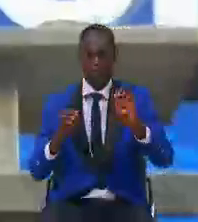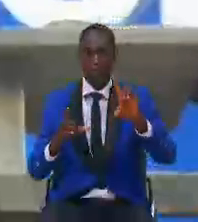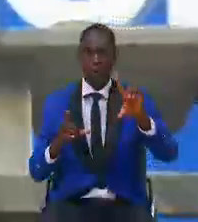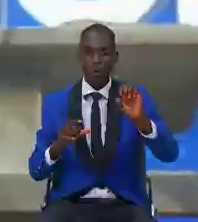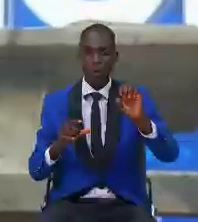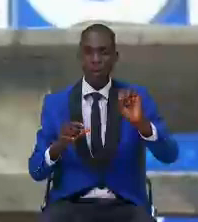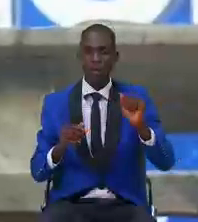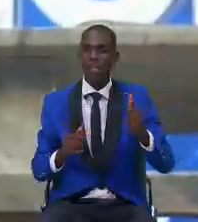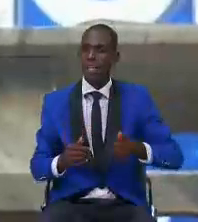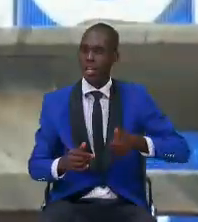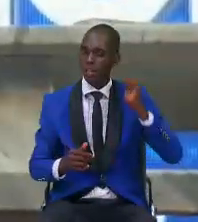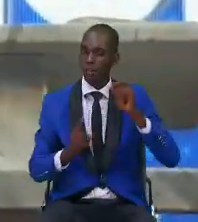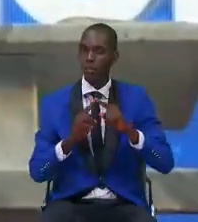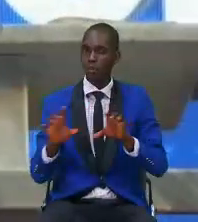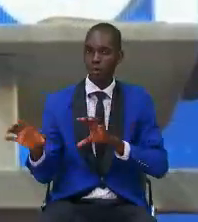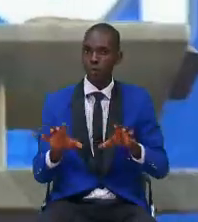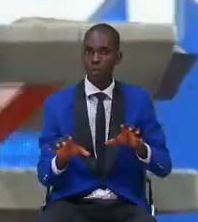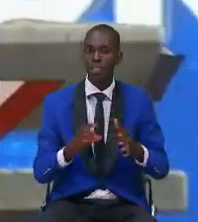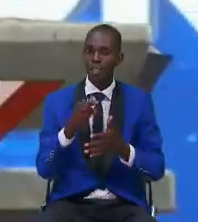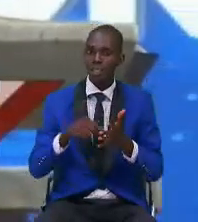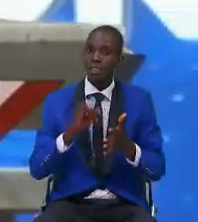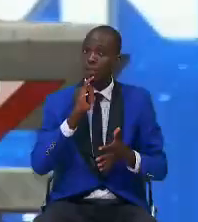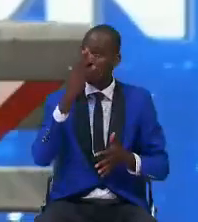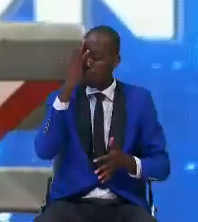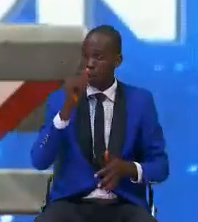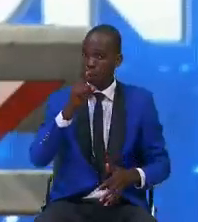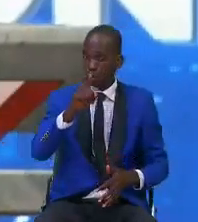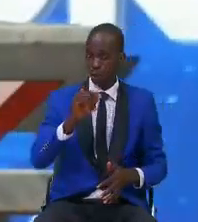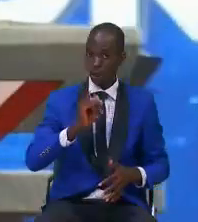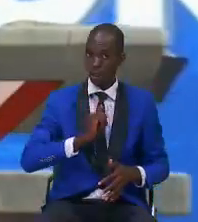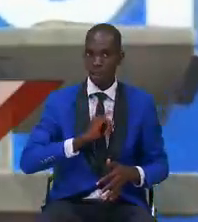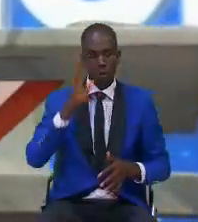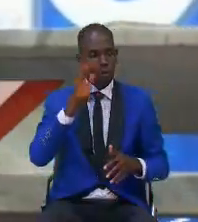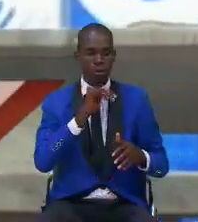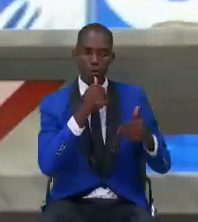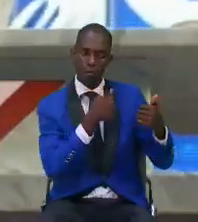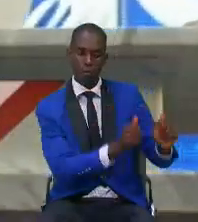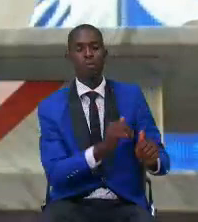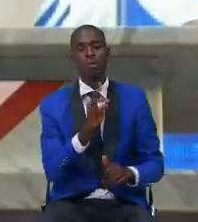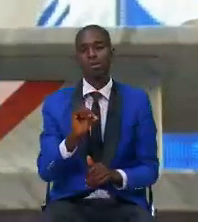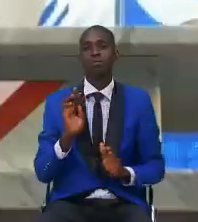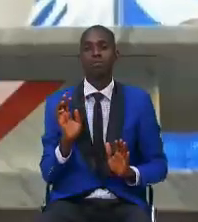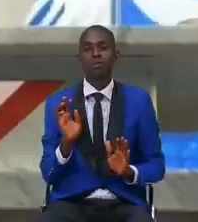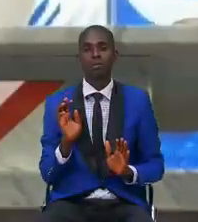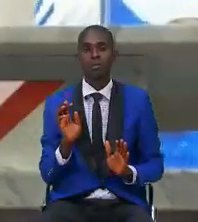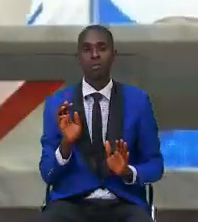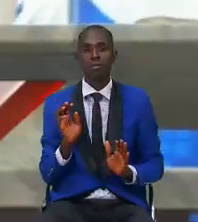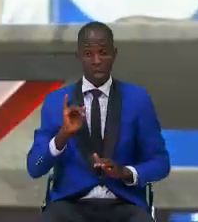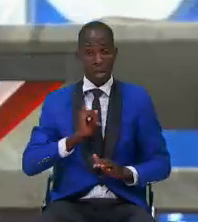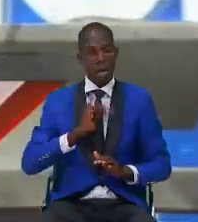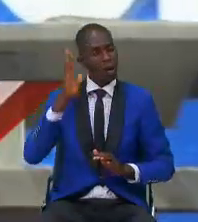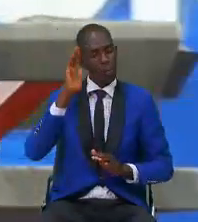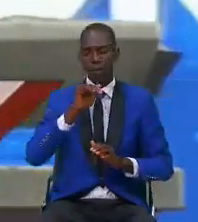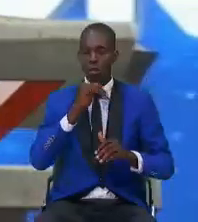man, Belshazzar, did not do. But this is why we're going to go beyond